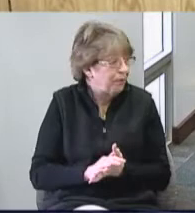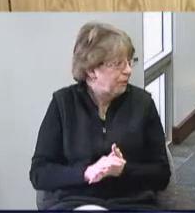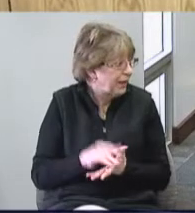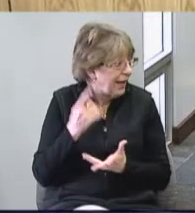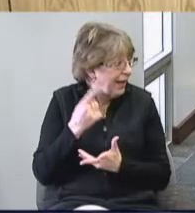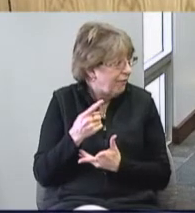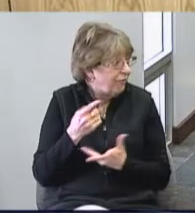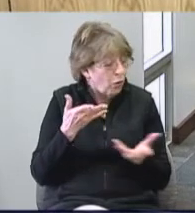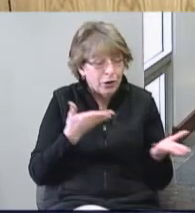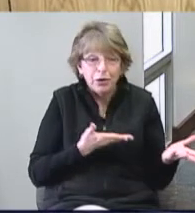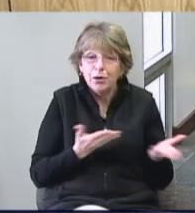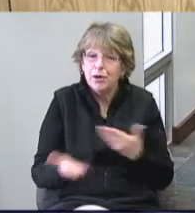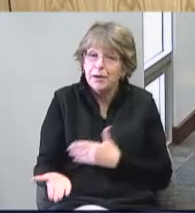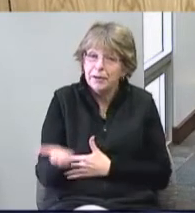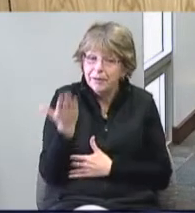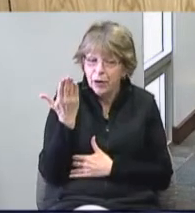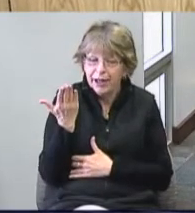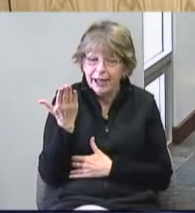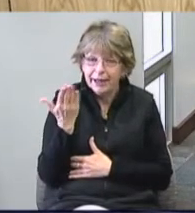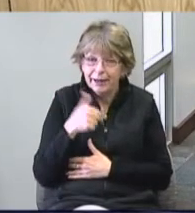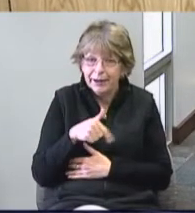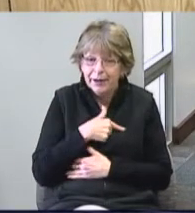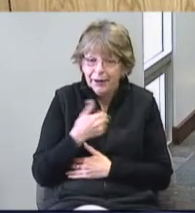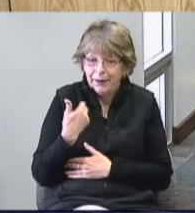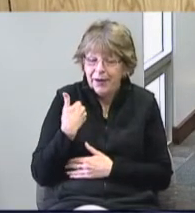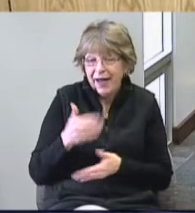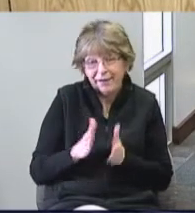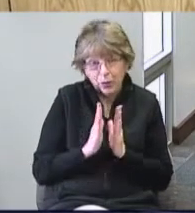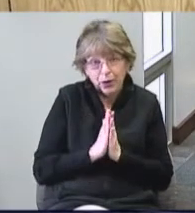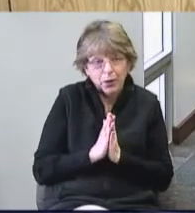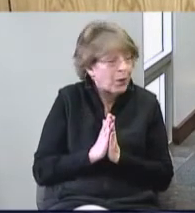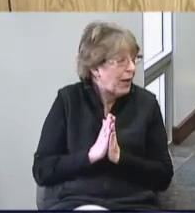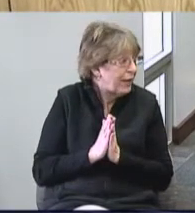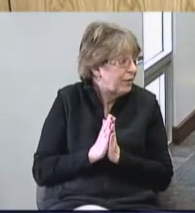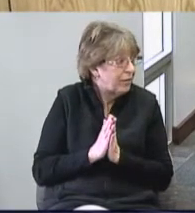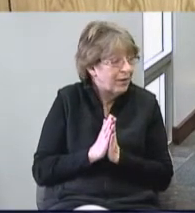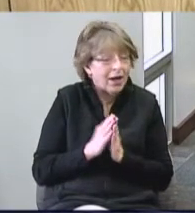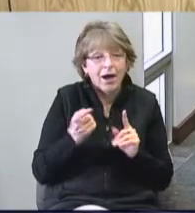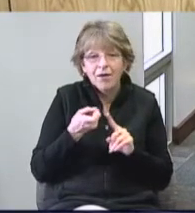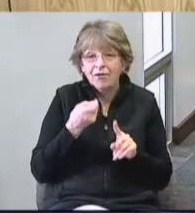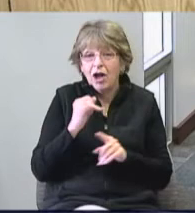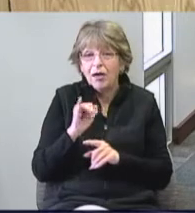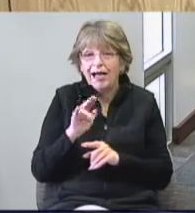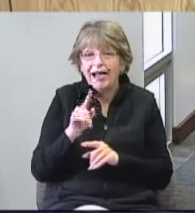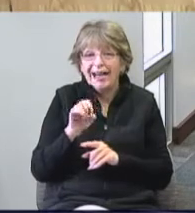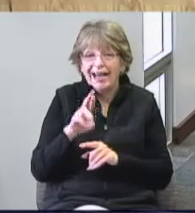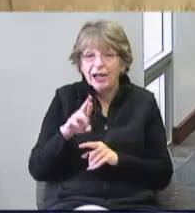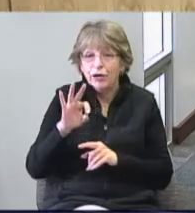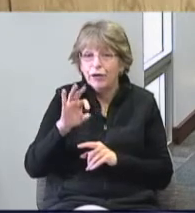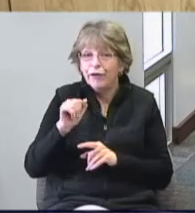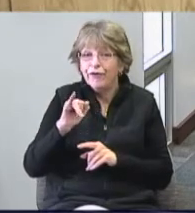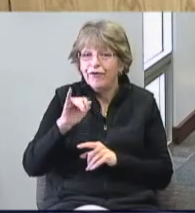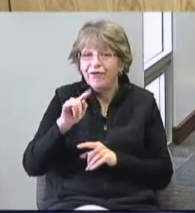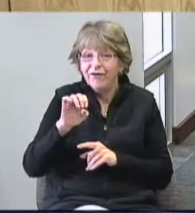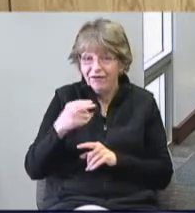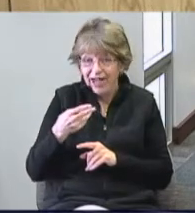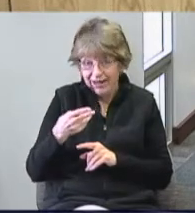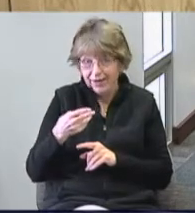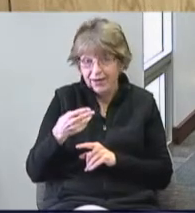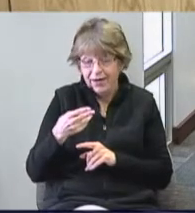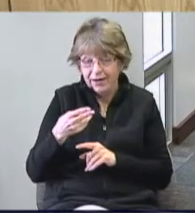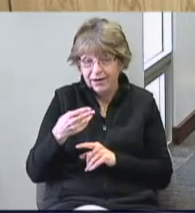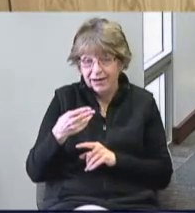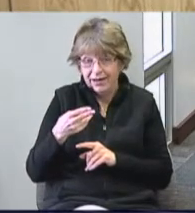your consideration this morning, we have a request by Interfaith Housing Services for a rezoning of a property that